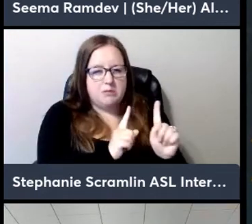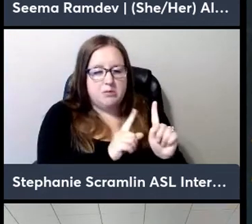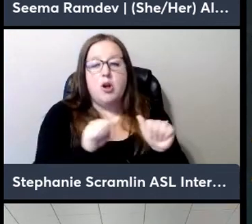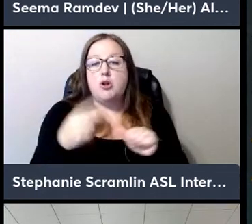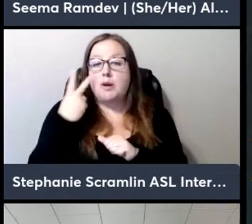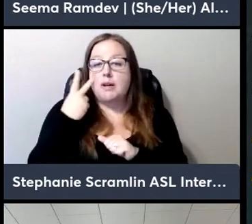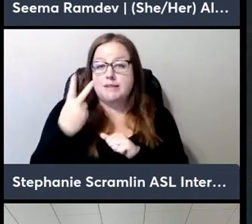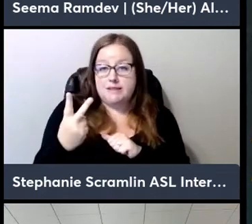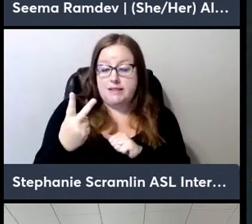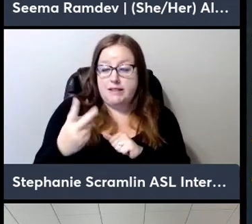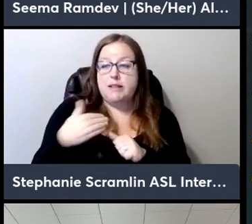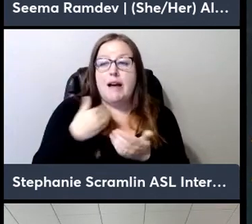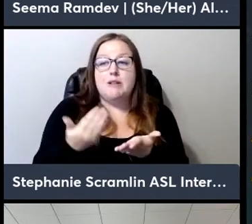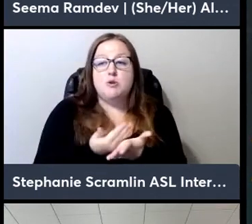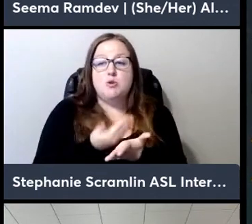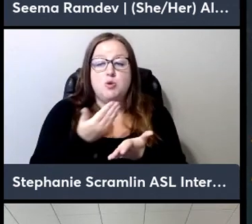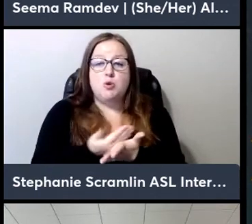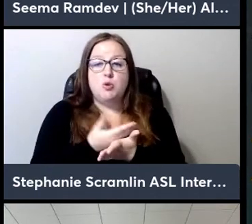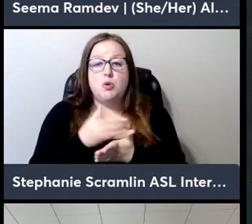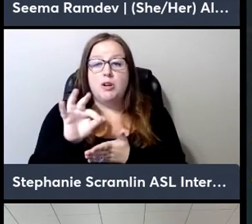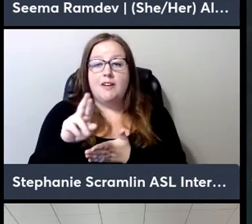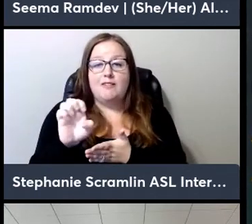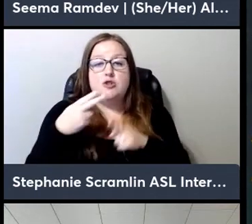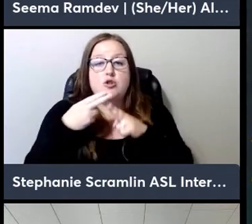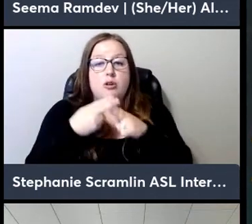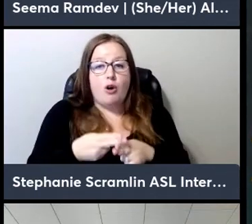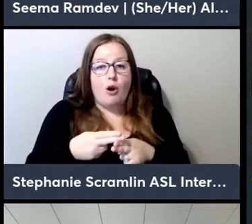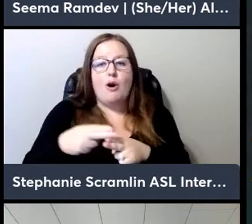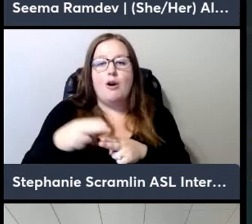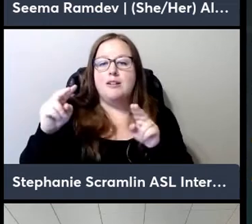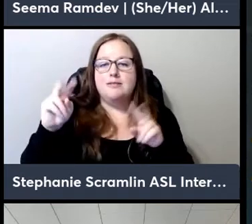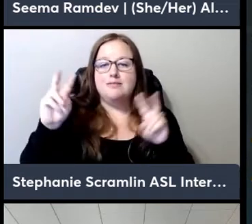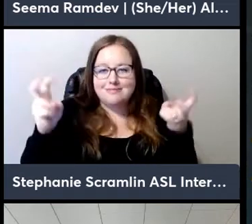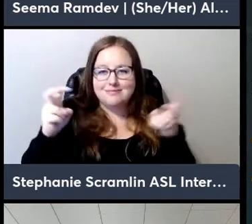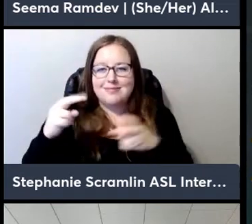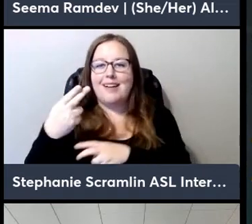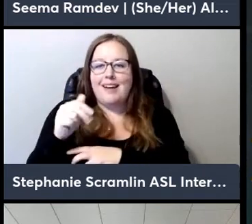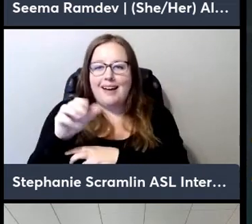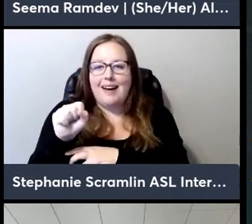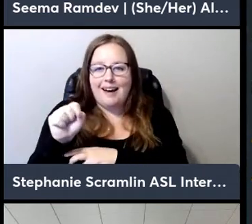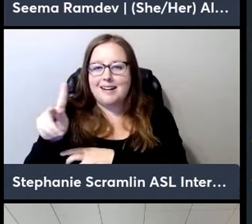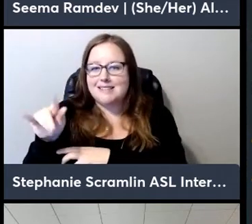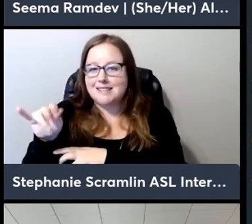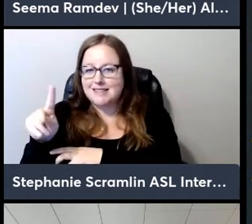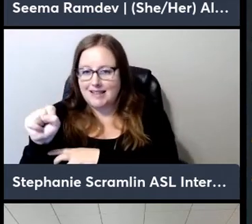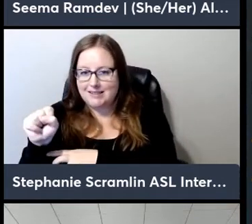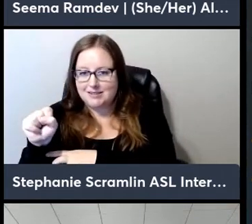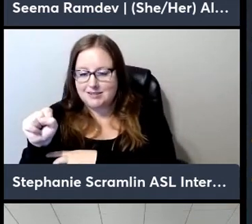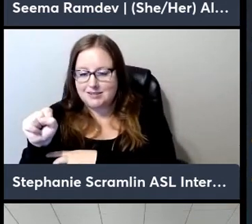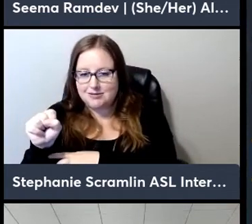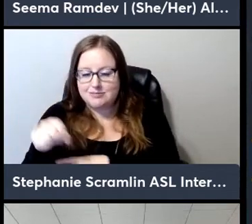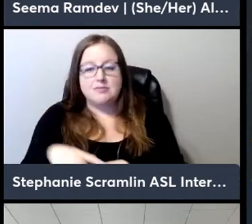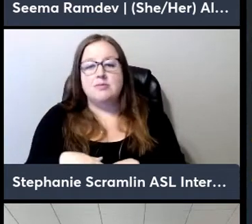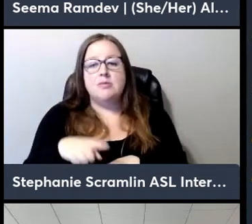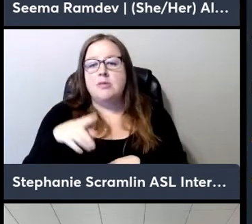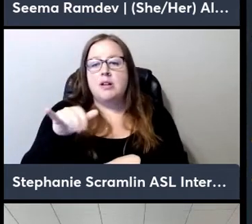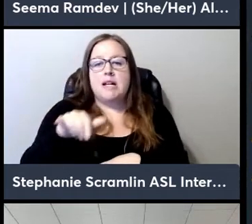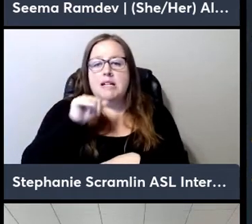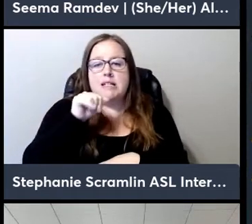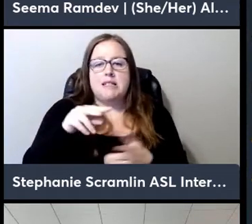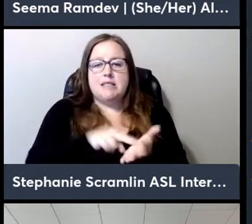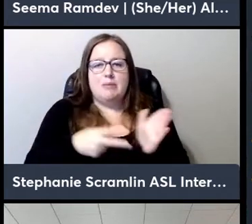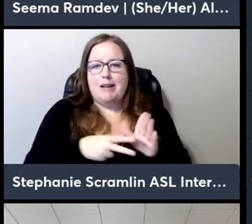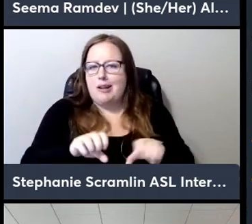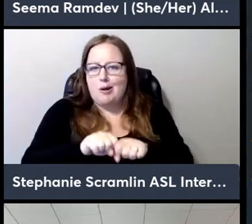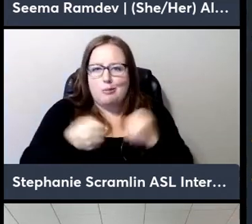that it has a new feature called has kids. Now, one key thing to understand here is that this doesn't break downstream models